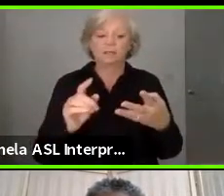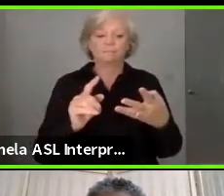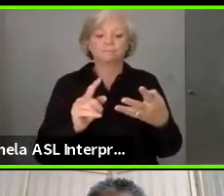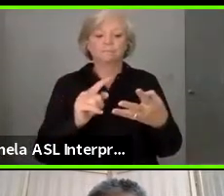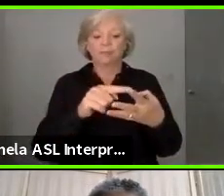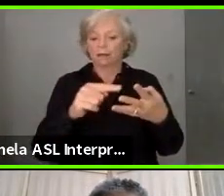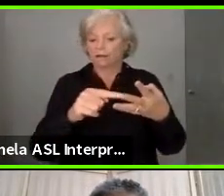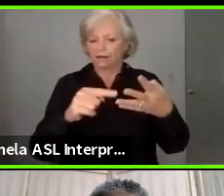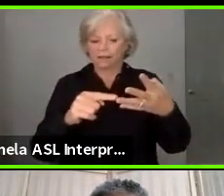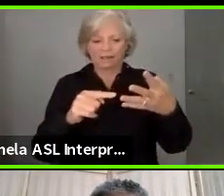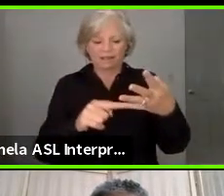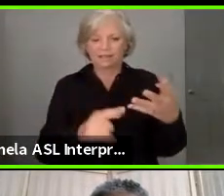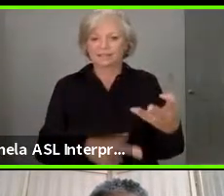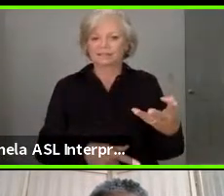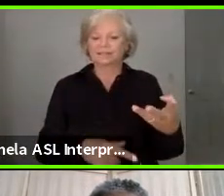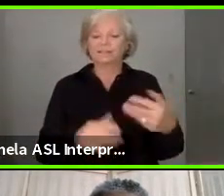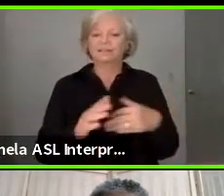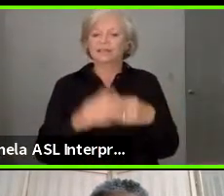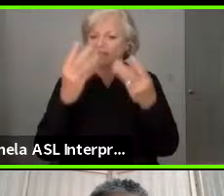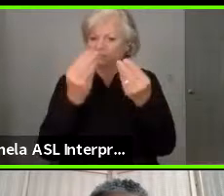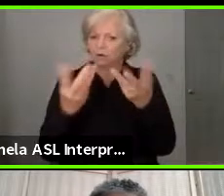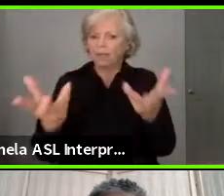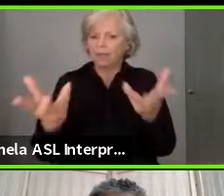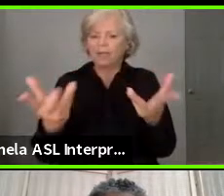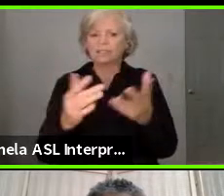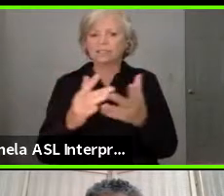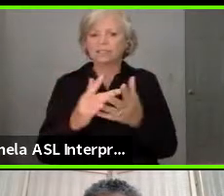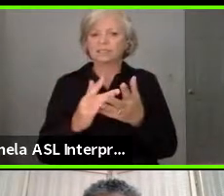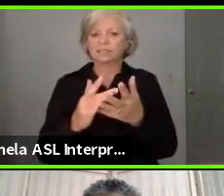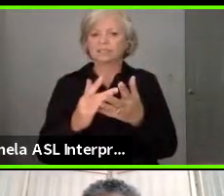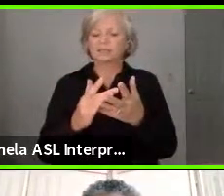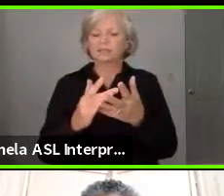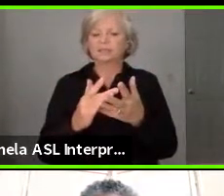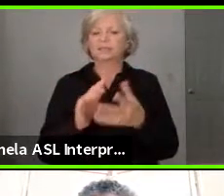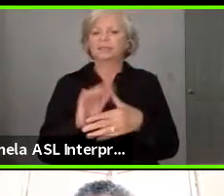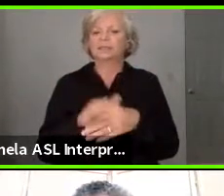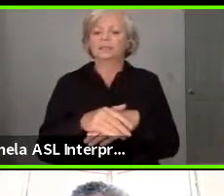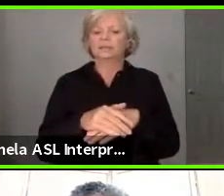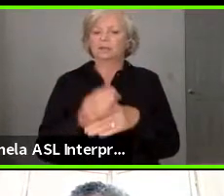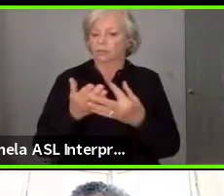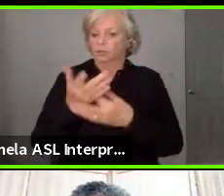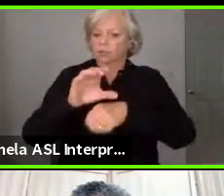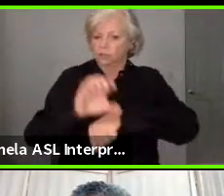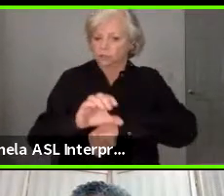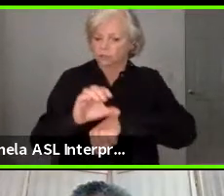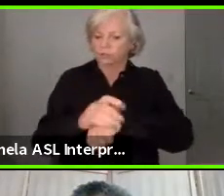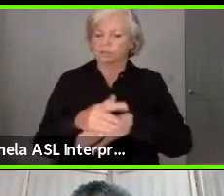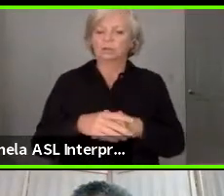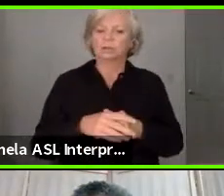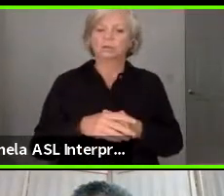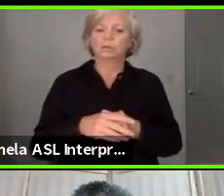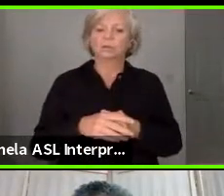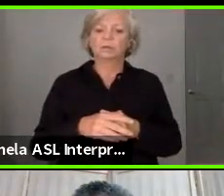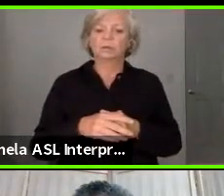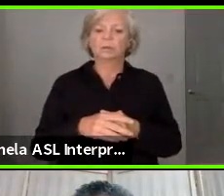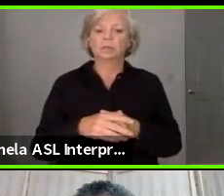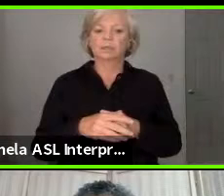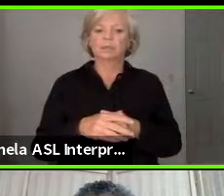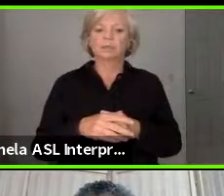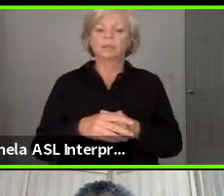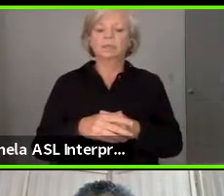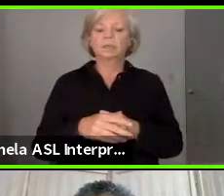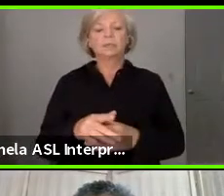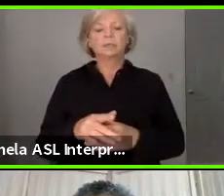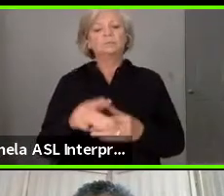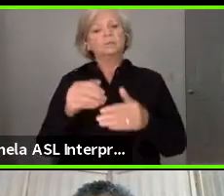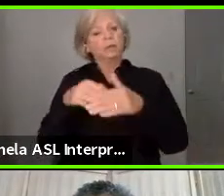this, you know, information given out to the churches, because without ours, the church cannot also be